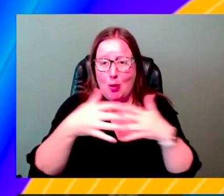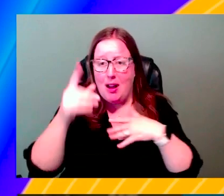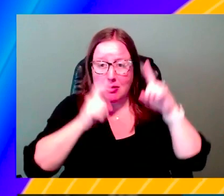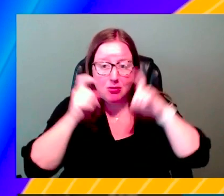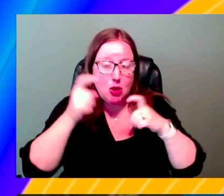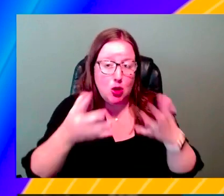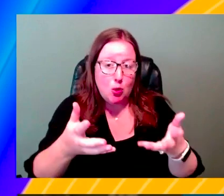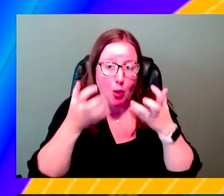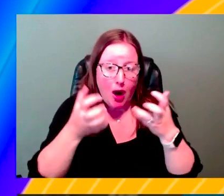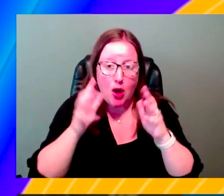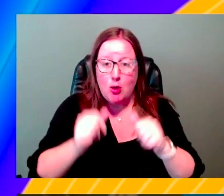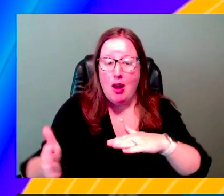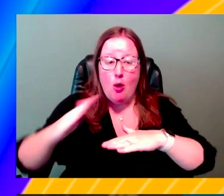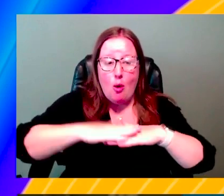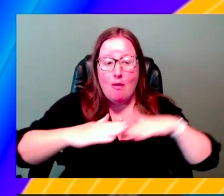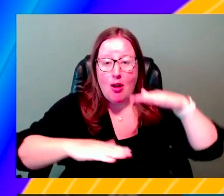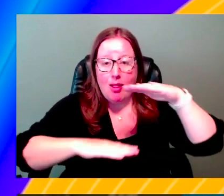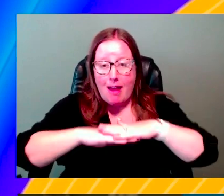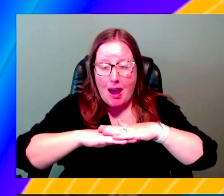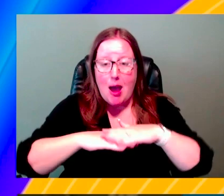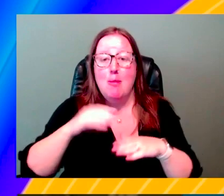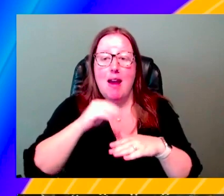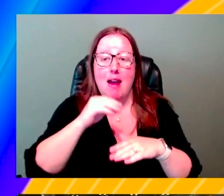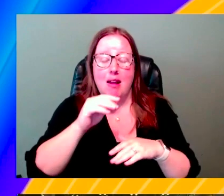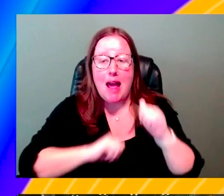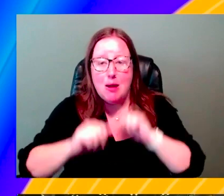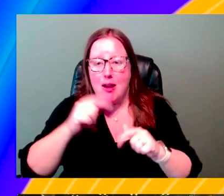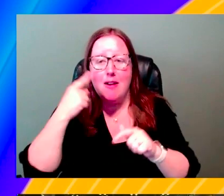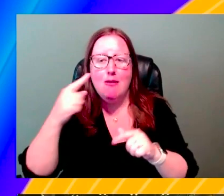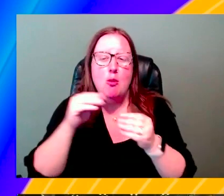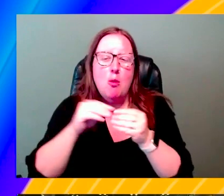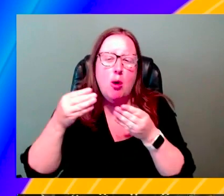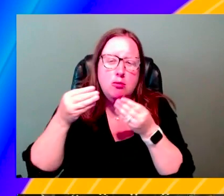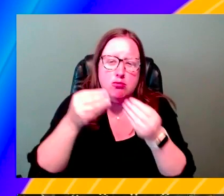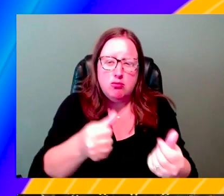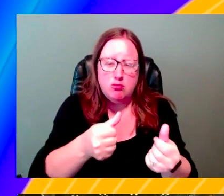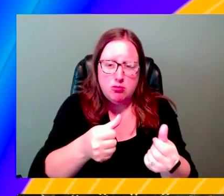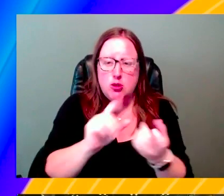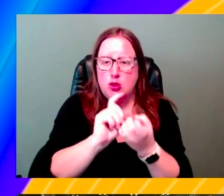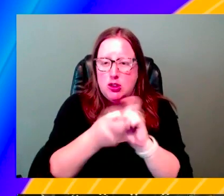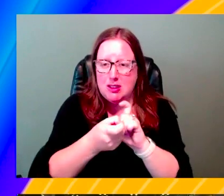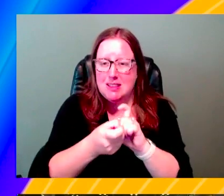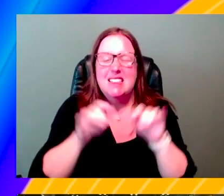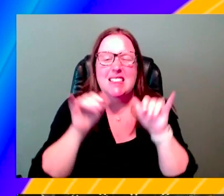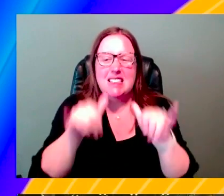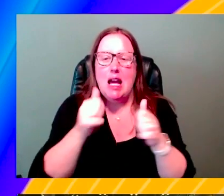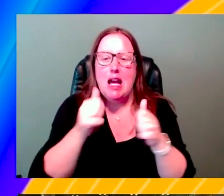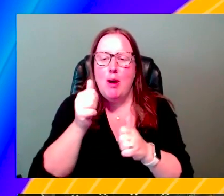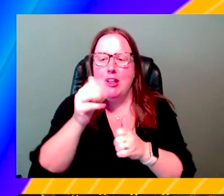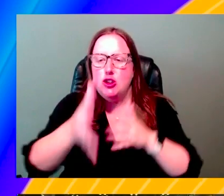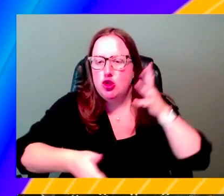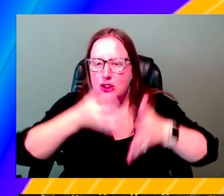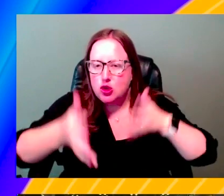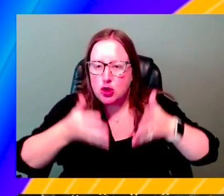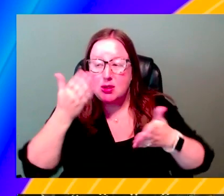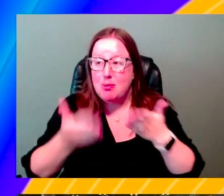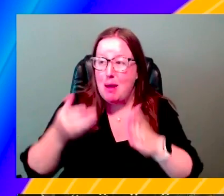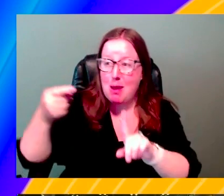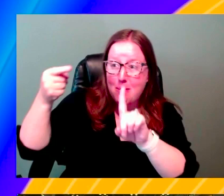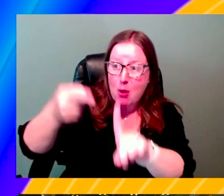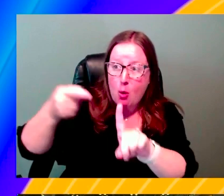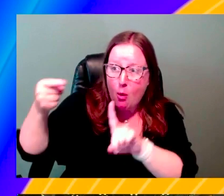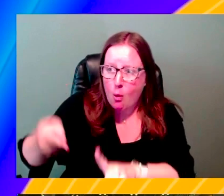overlap facial expressions and animations to get smoother transitions. Same story with hand gestures. Maybe you want your character to point at something or to be thinking